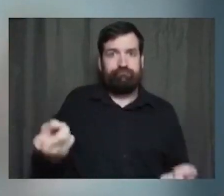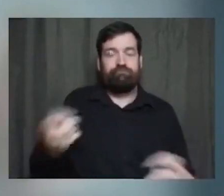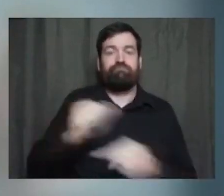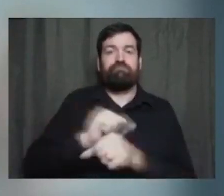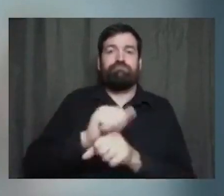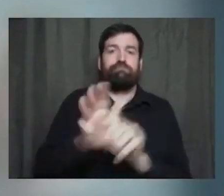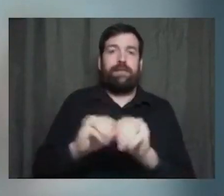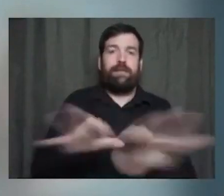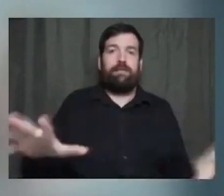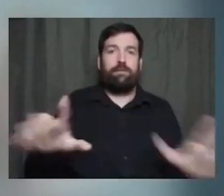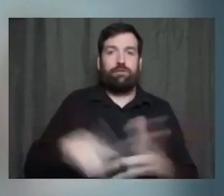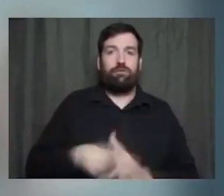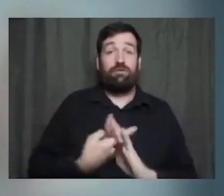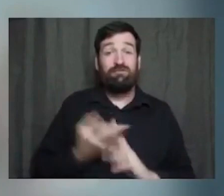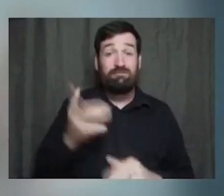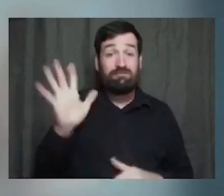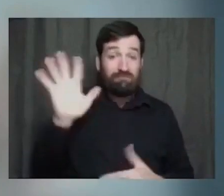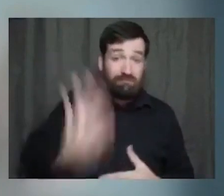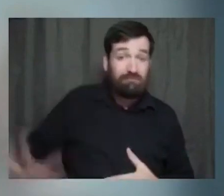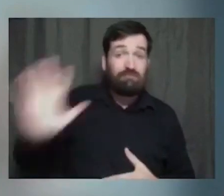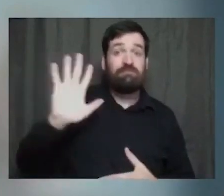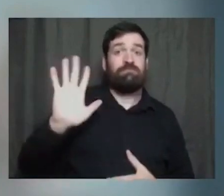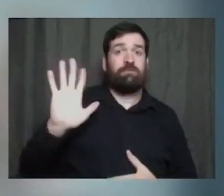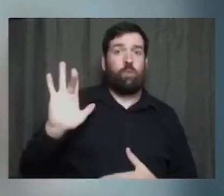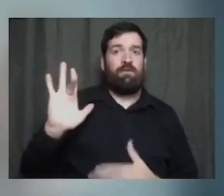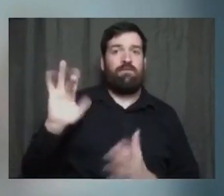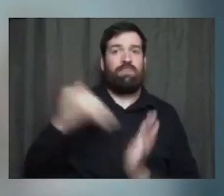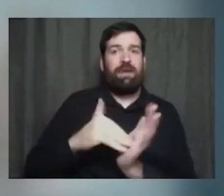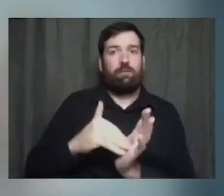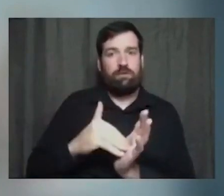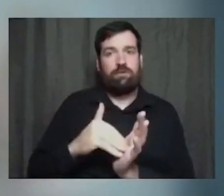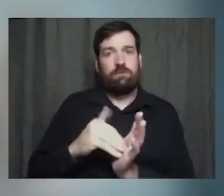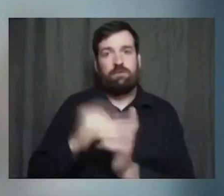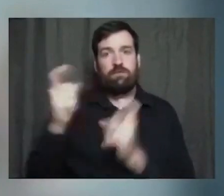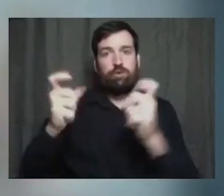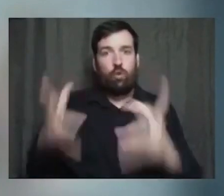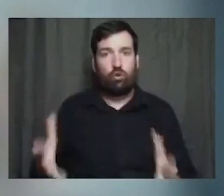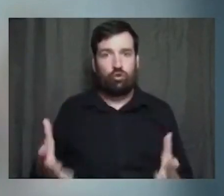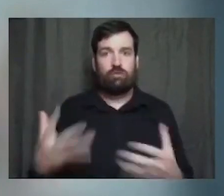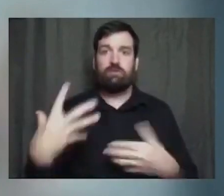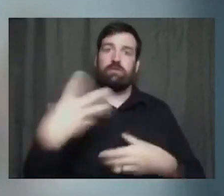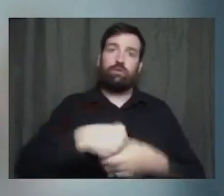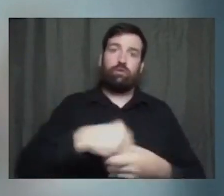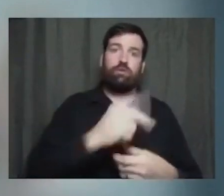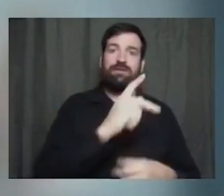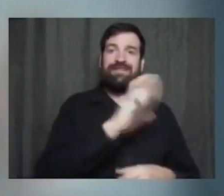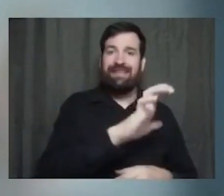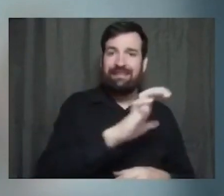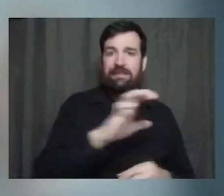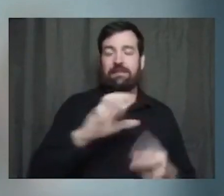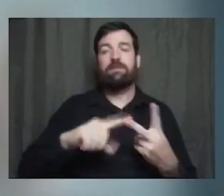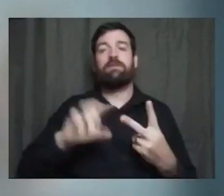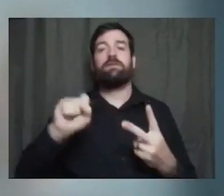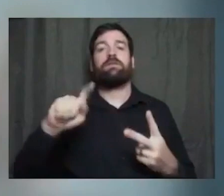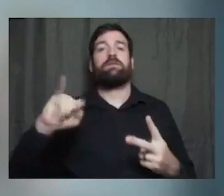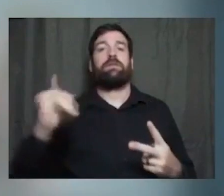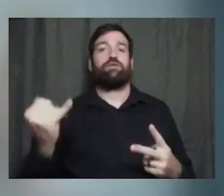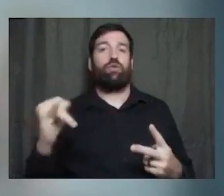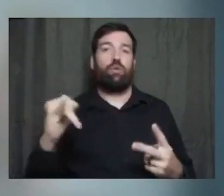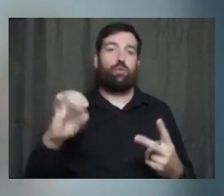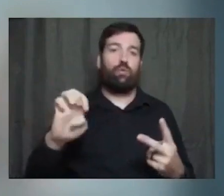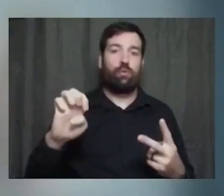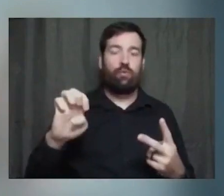about 25,000 donors in our general area. So that includes Kansas City, also St. Joseph, Missouri, up to the Iowa